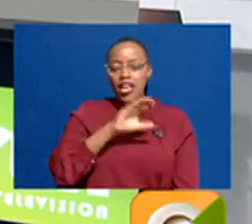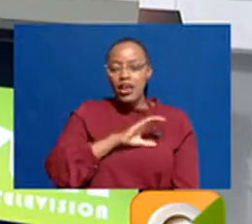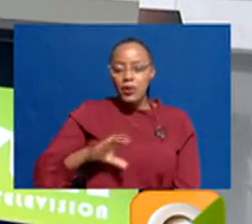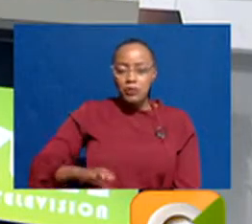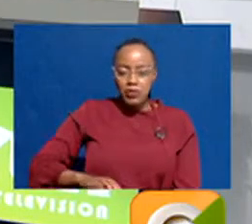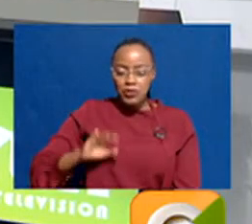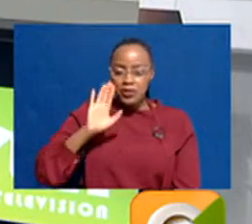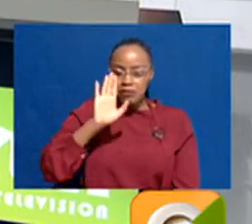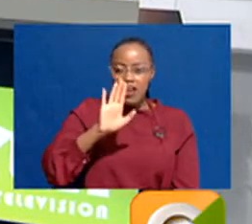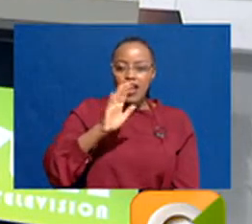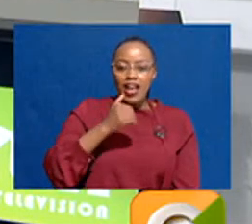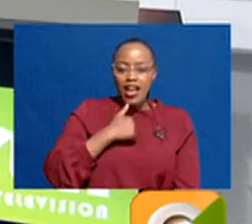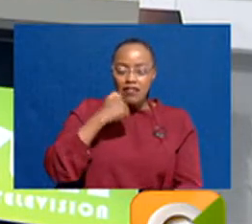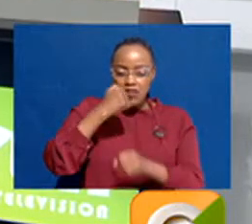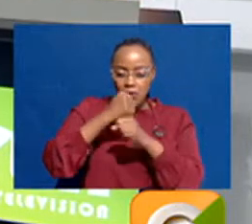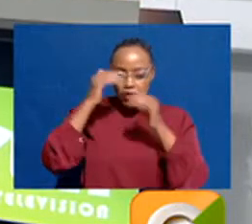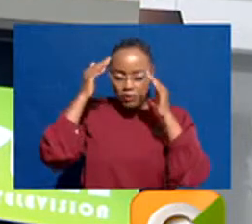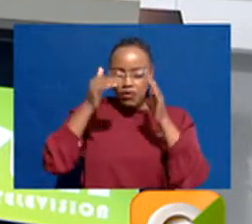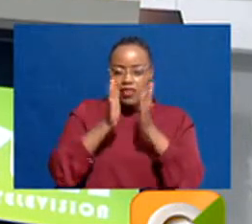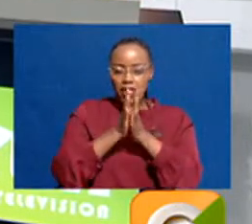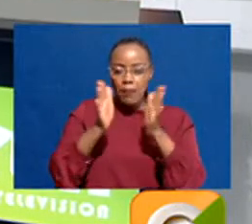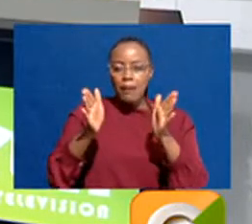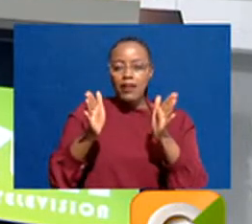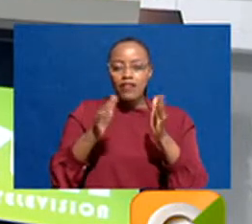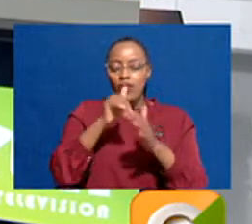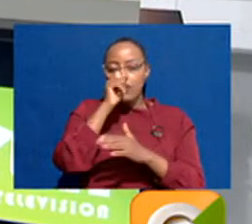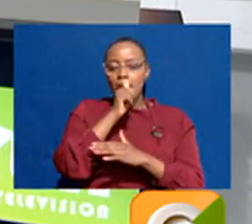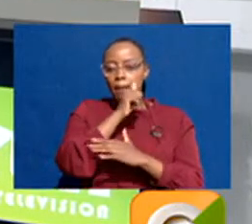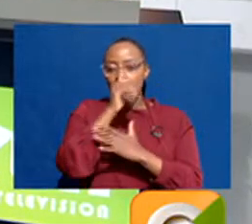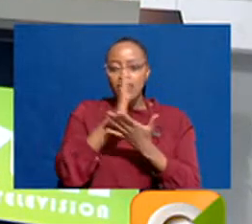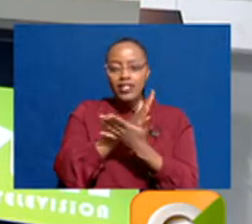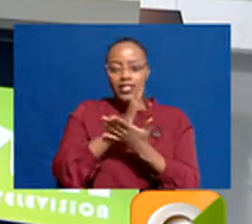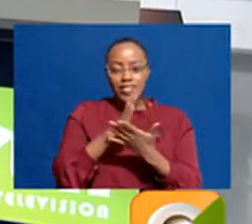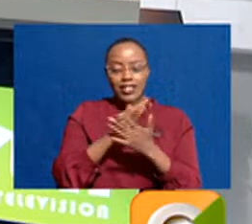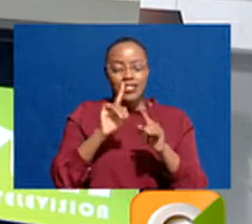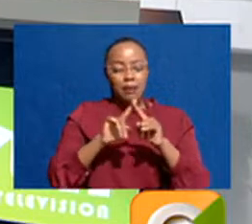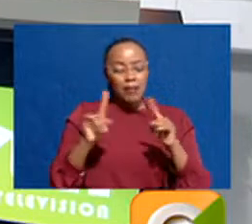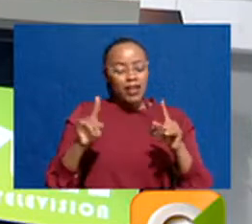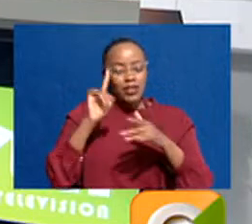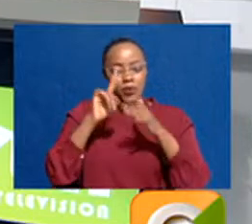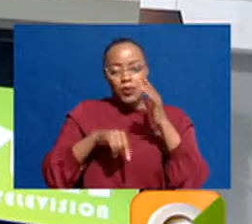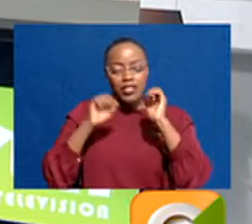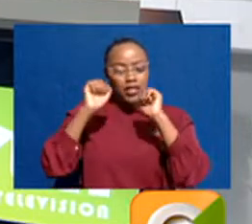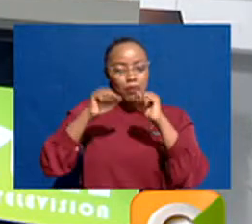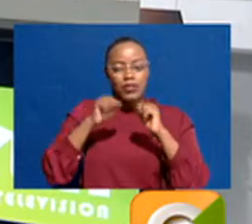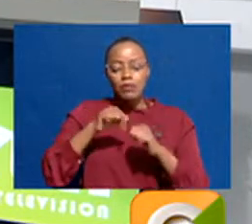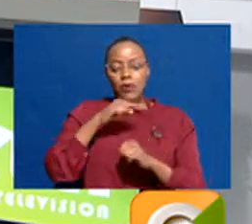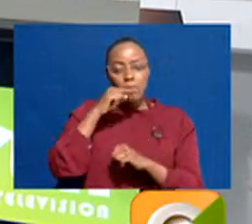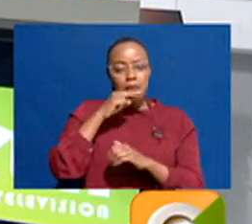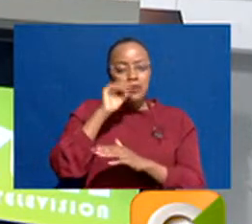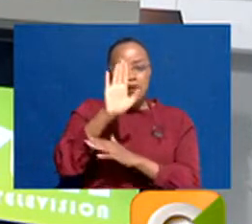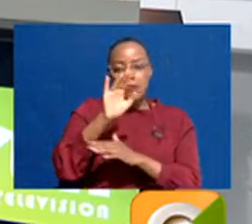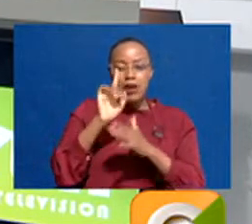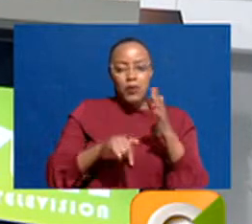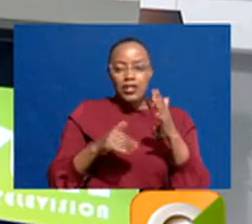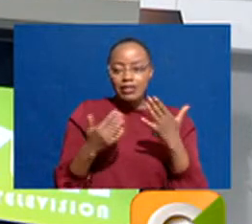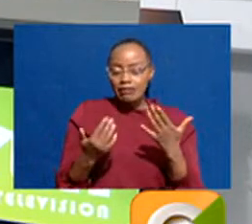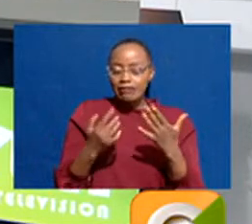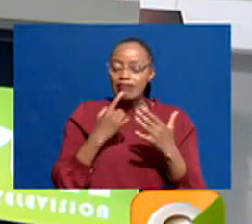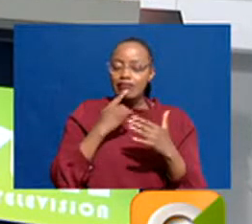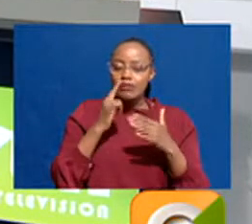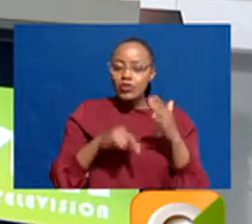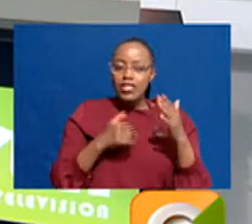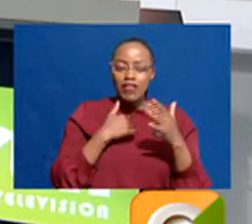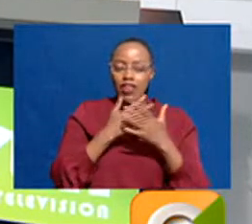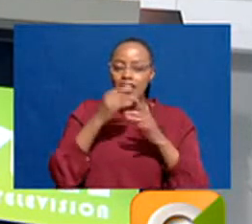doesn't deal with the public sector, I mean, the private sector. But what would be your say? Because that viewer was saying that there